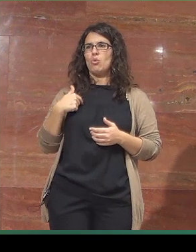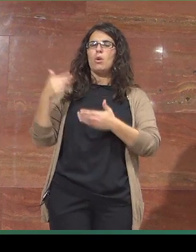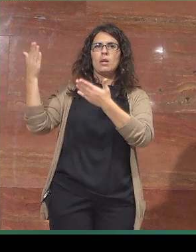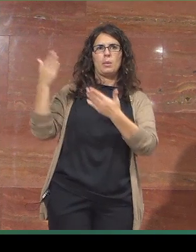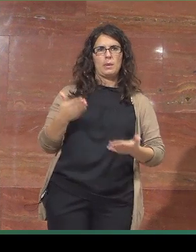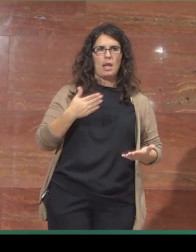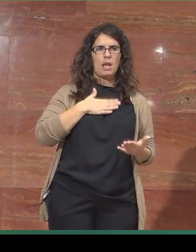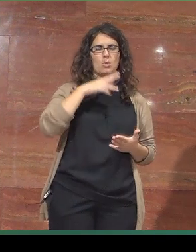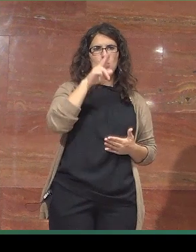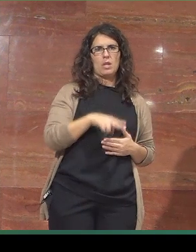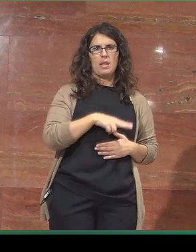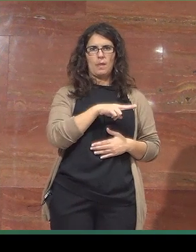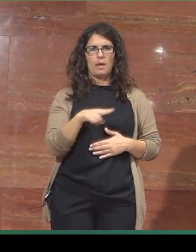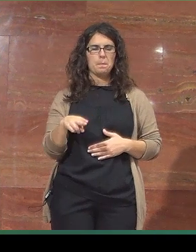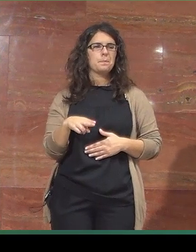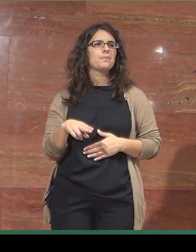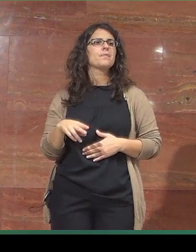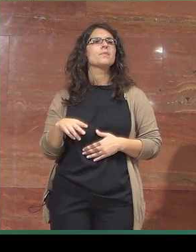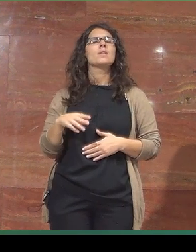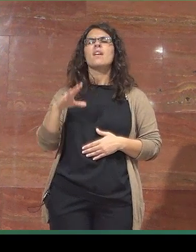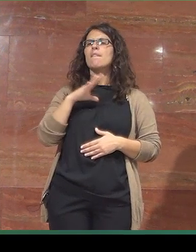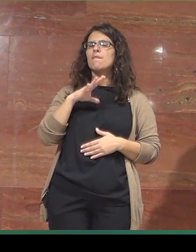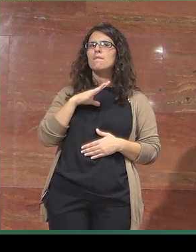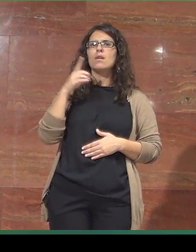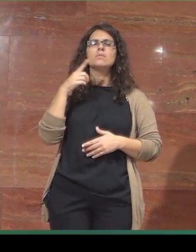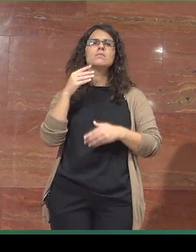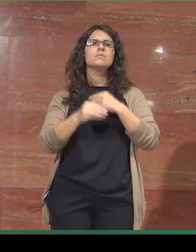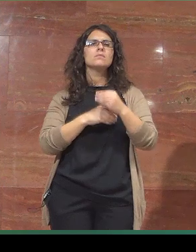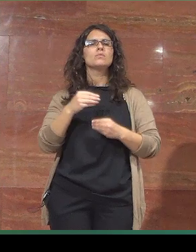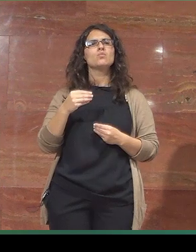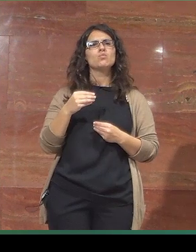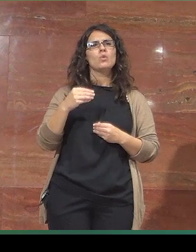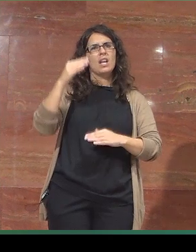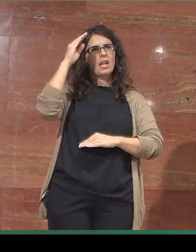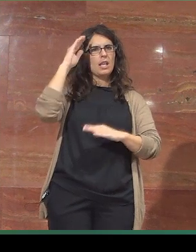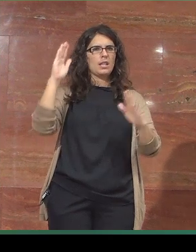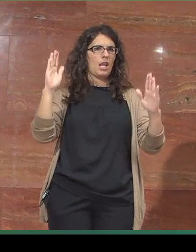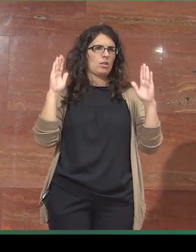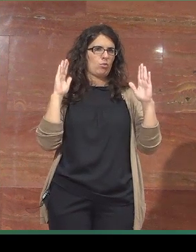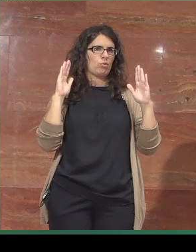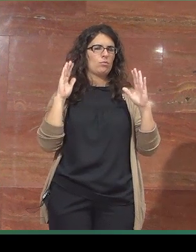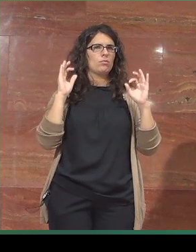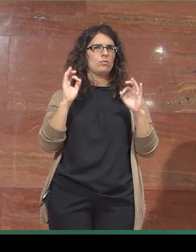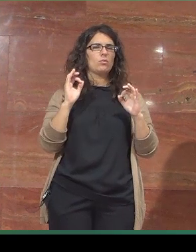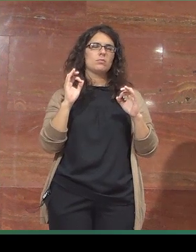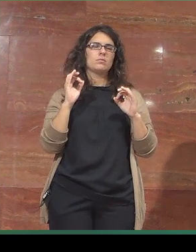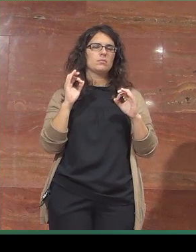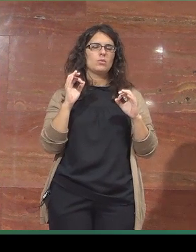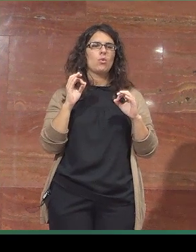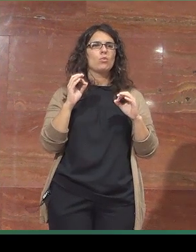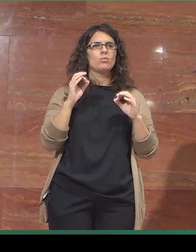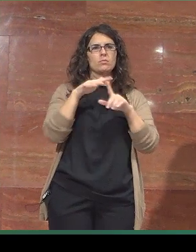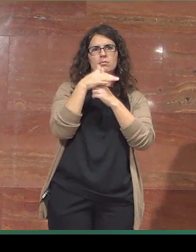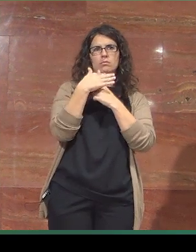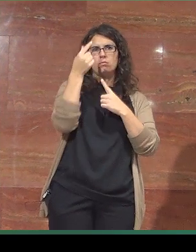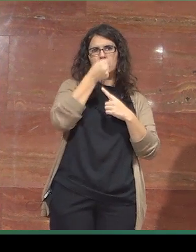pictogram portrait of Switzerland. So this police is not the police of Madrid, it's typically